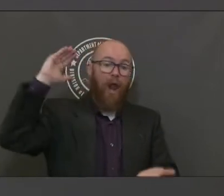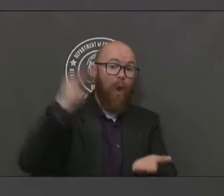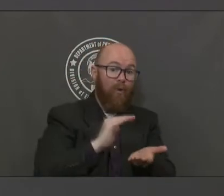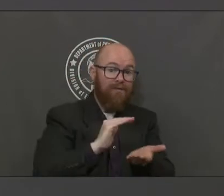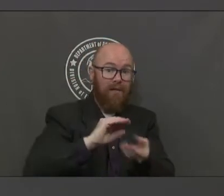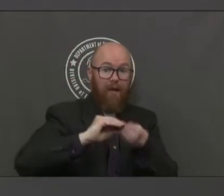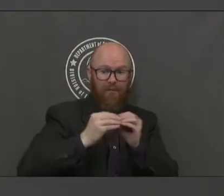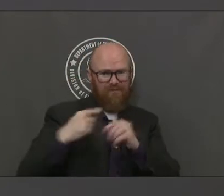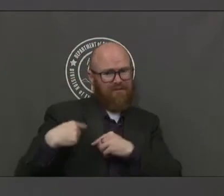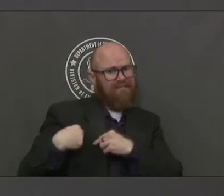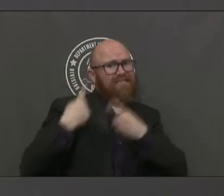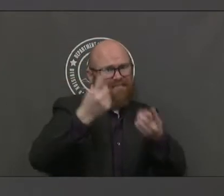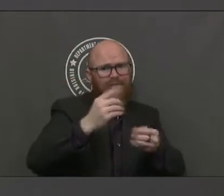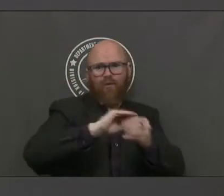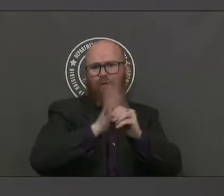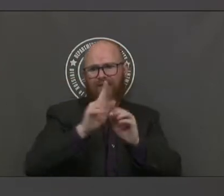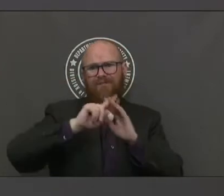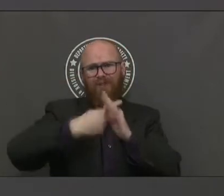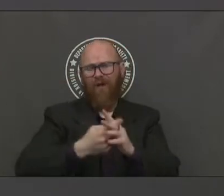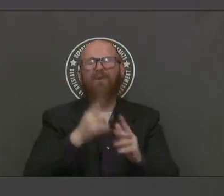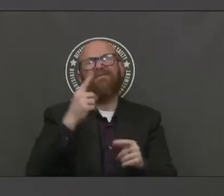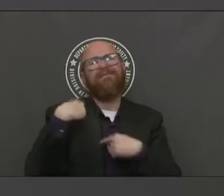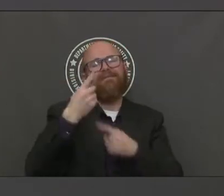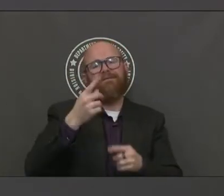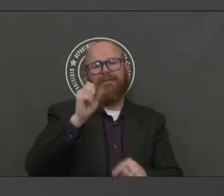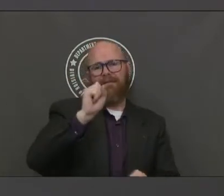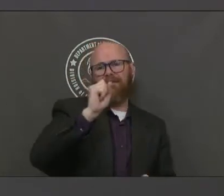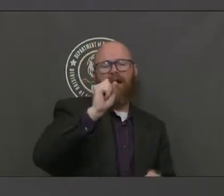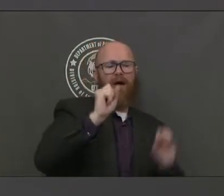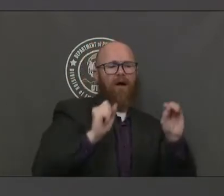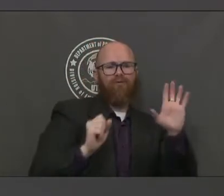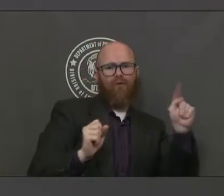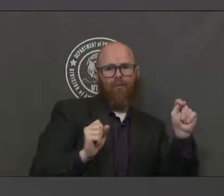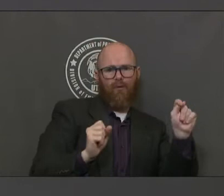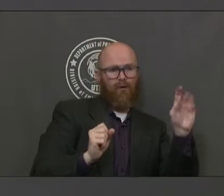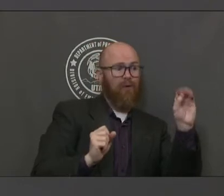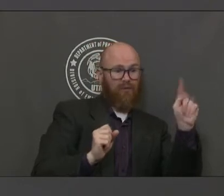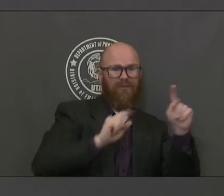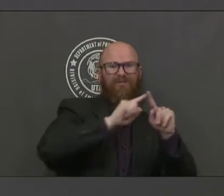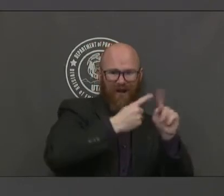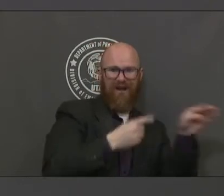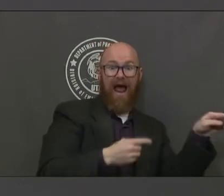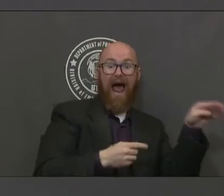lowest place that they've been at since like September, October, somewhere in there.